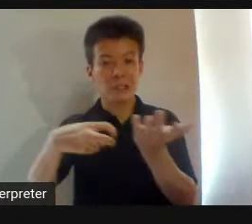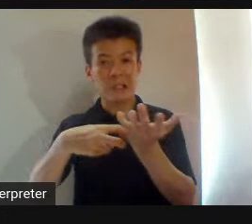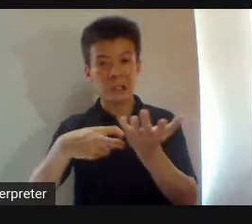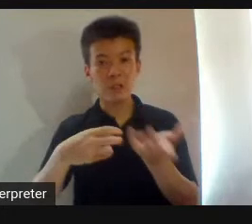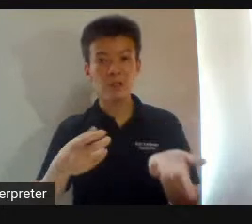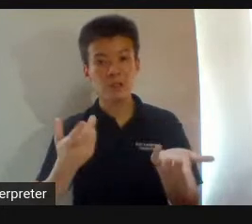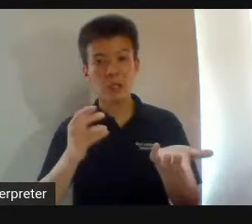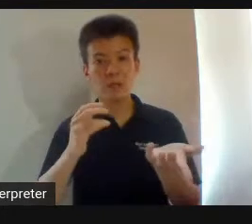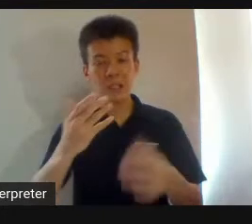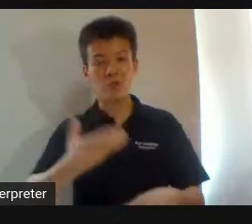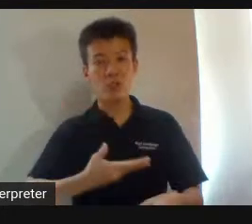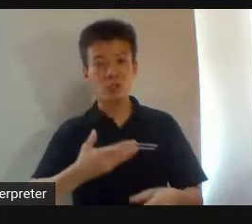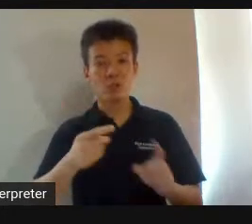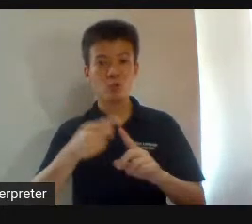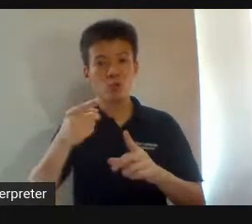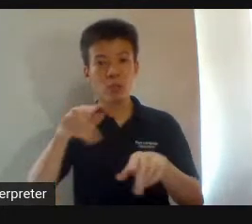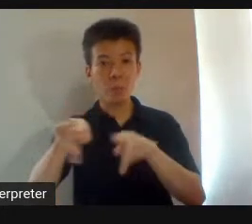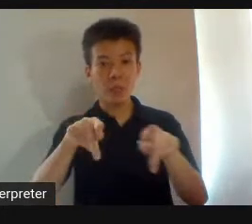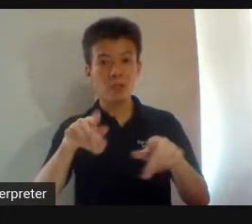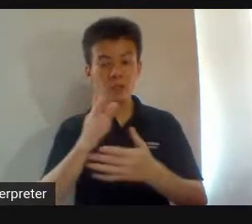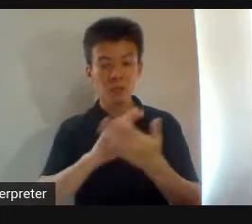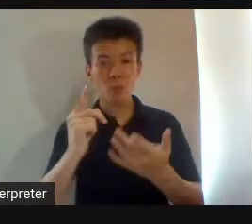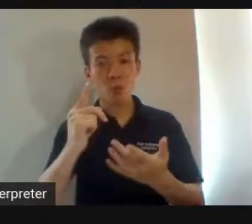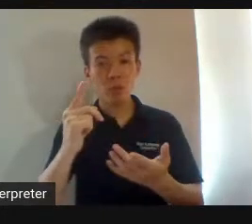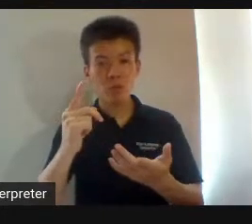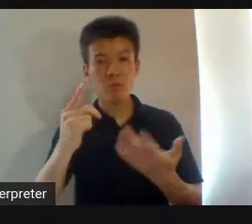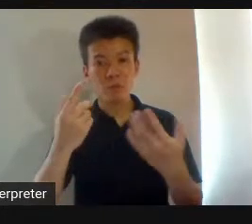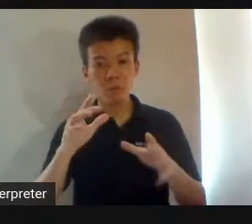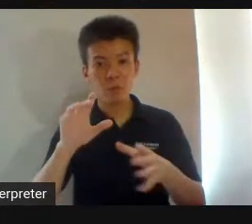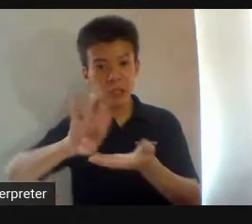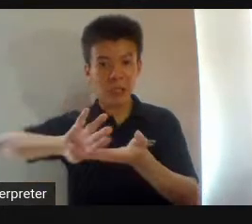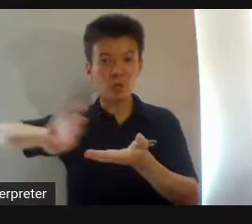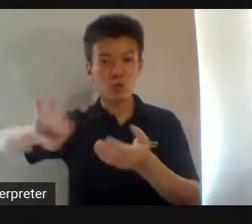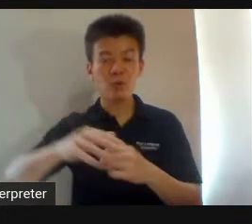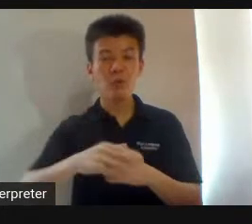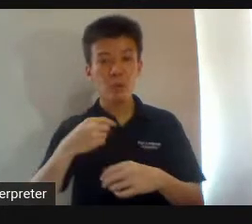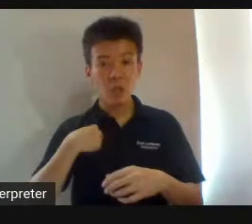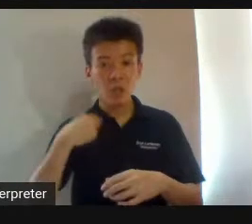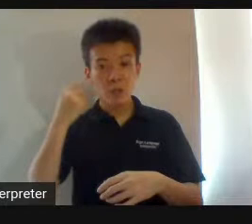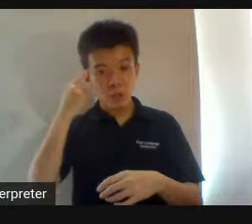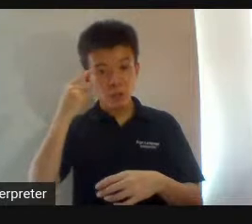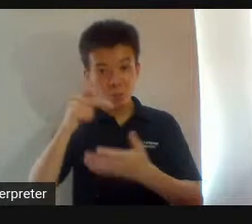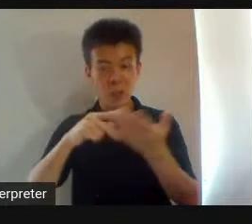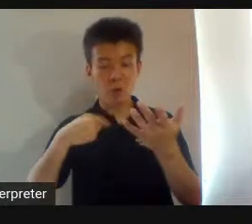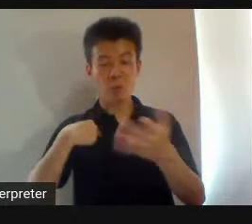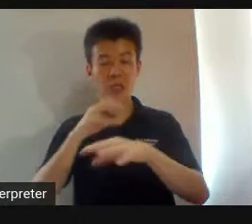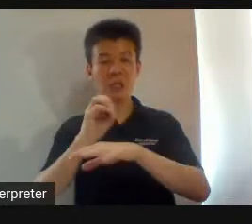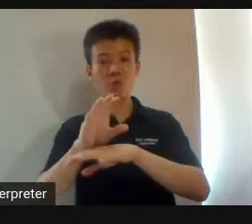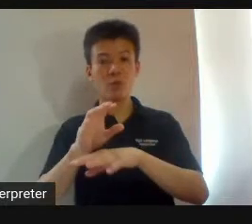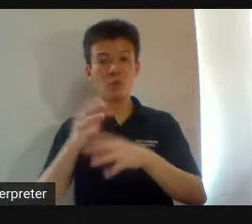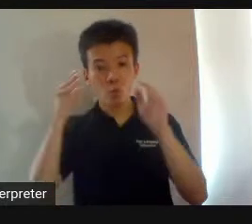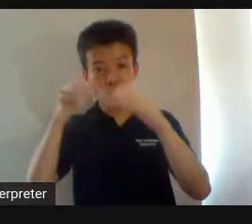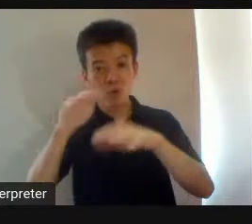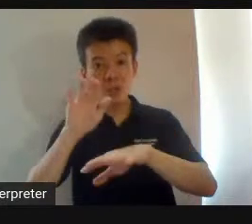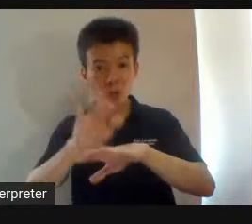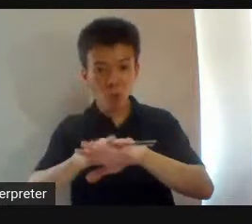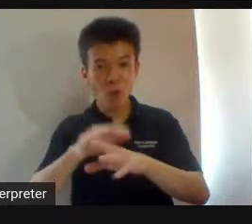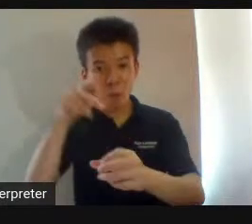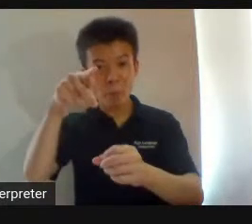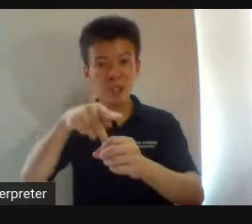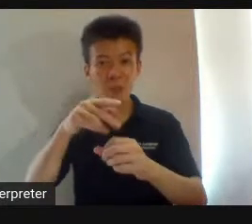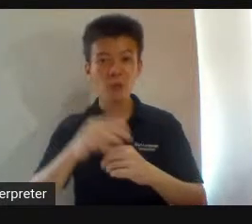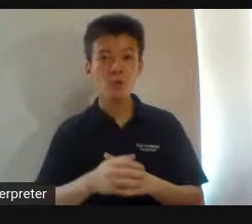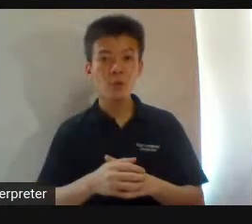an invitation to a party. Somebody else is excluded. So I think that part of my advice is to focus on